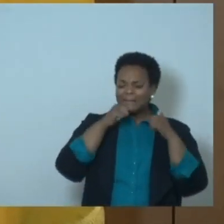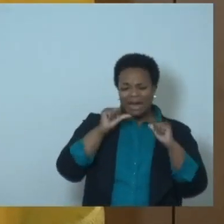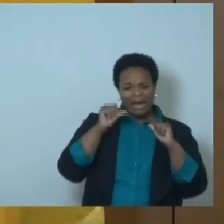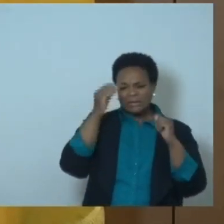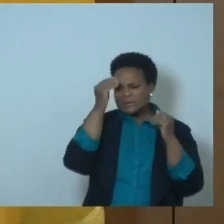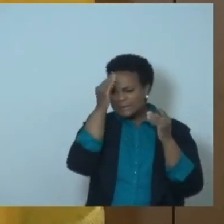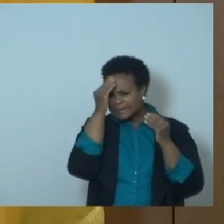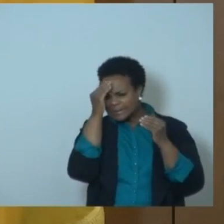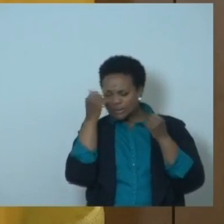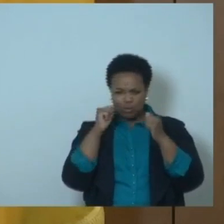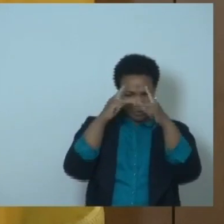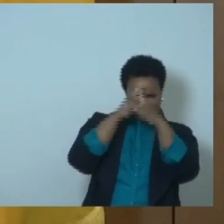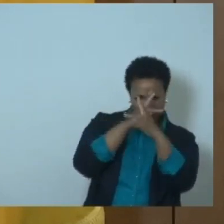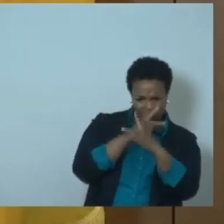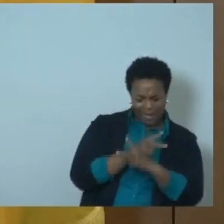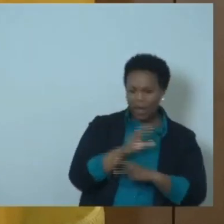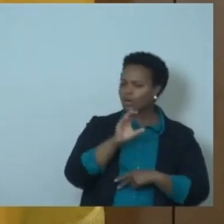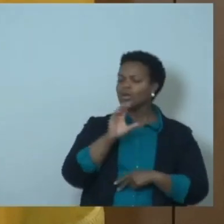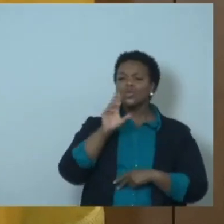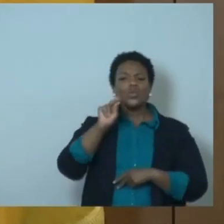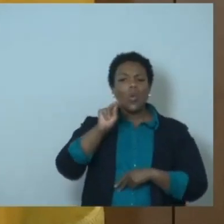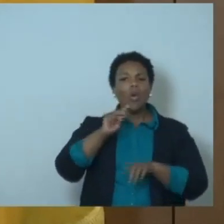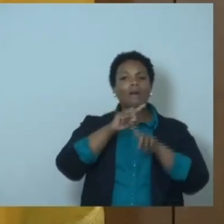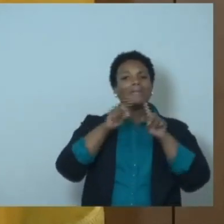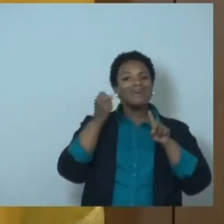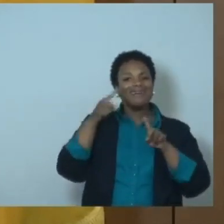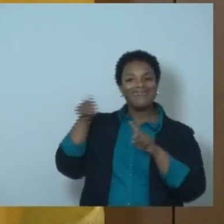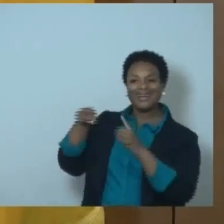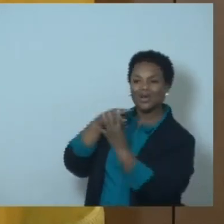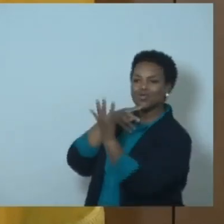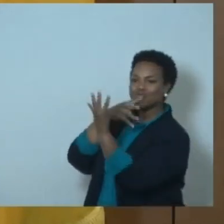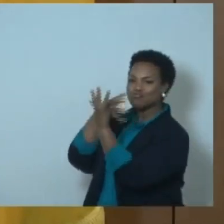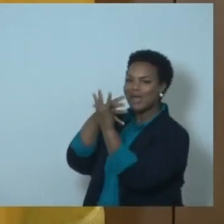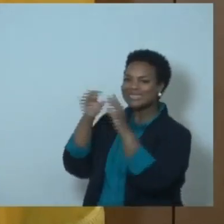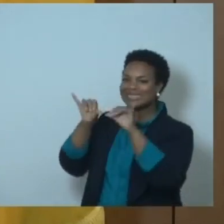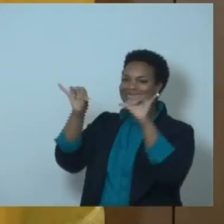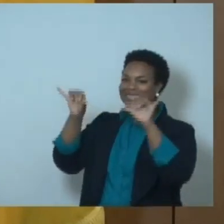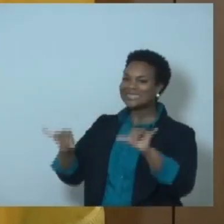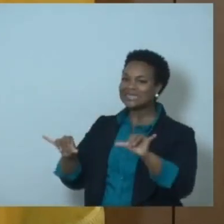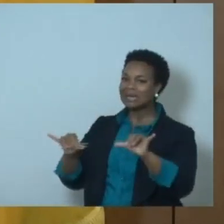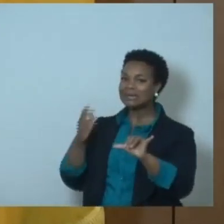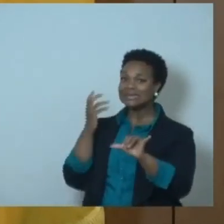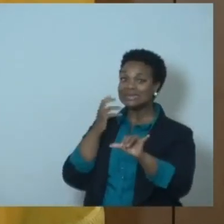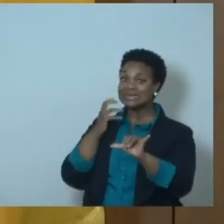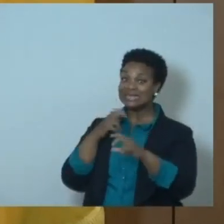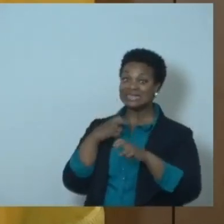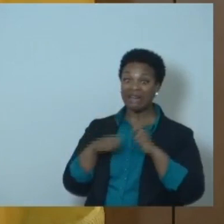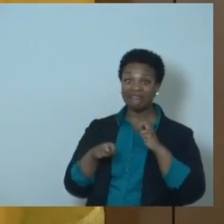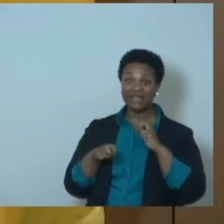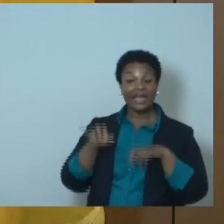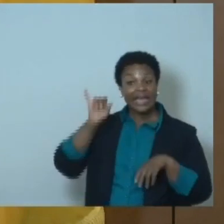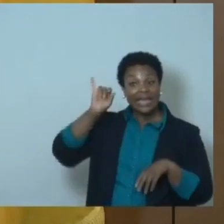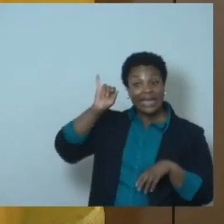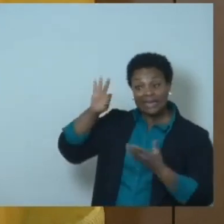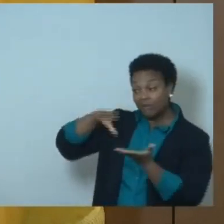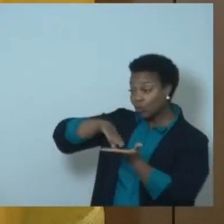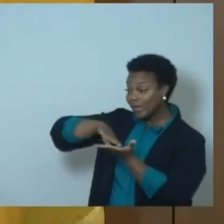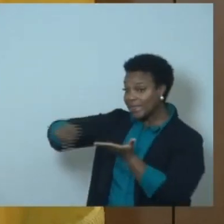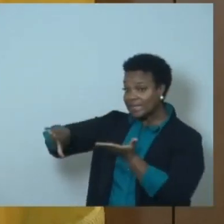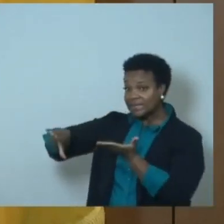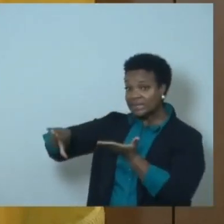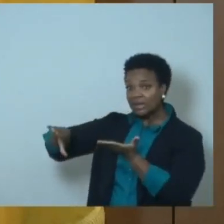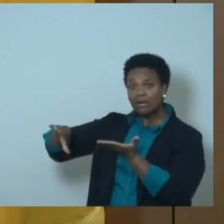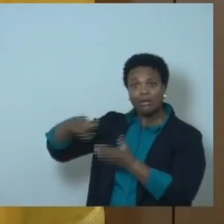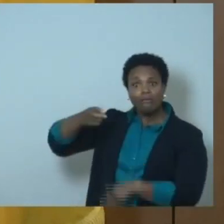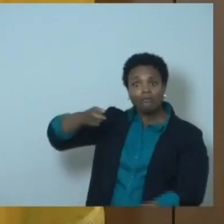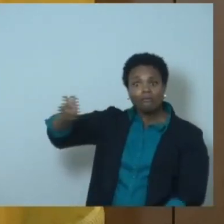very challenging in corrections to what's the placement plan. And do we have all of